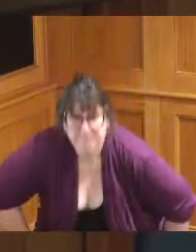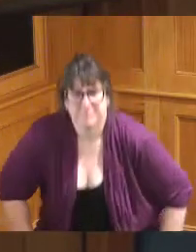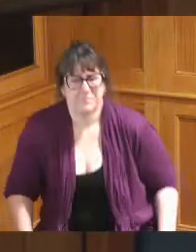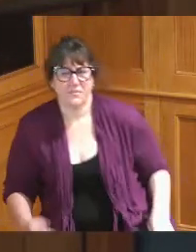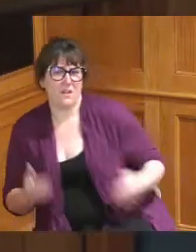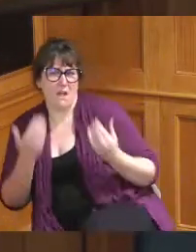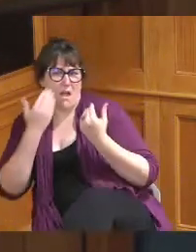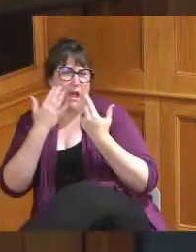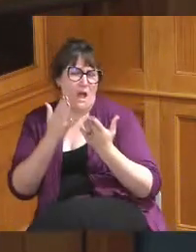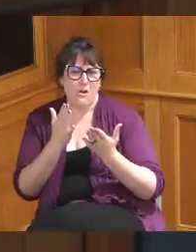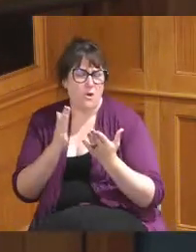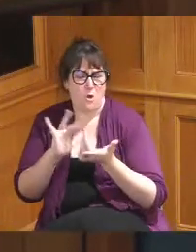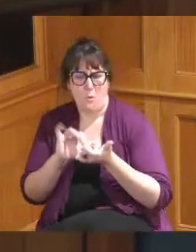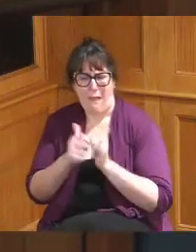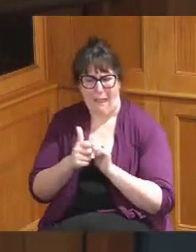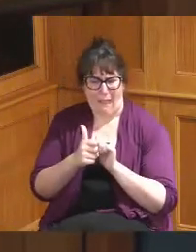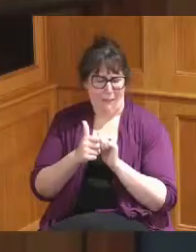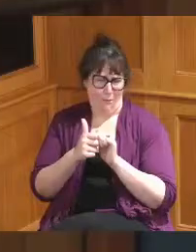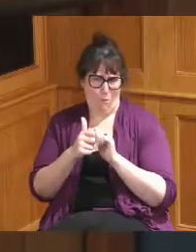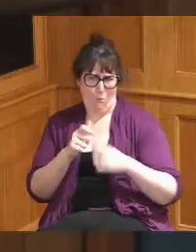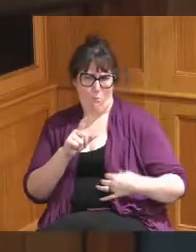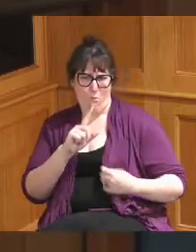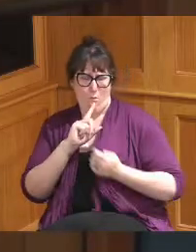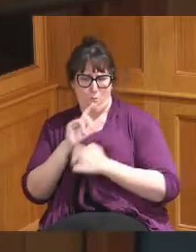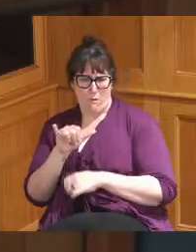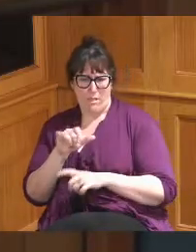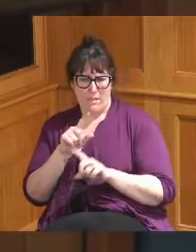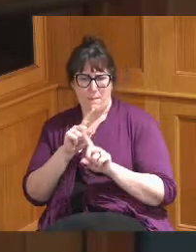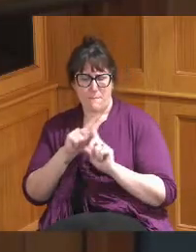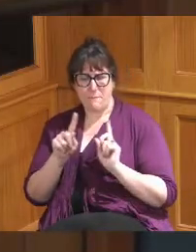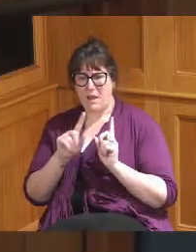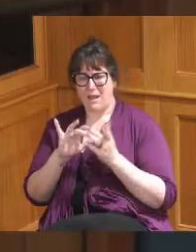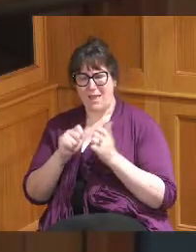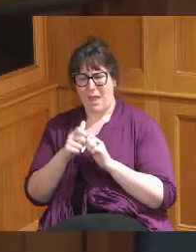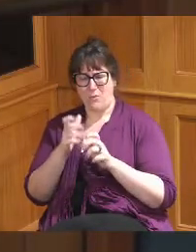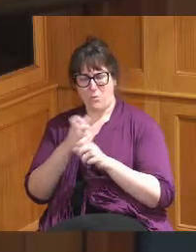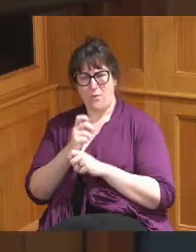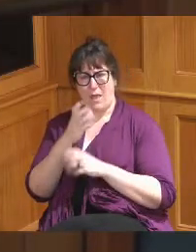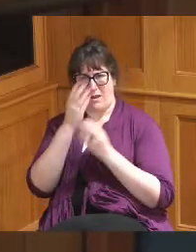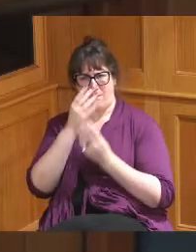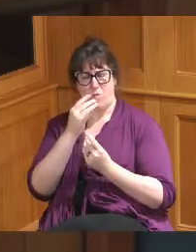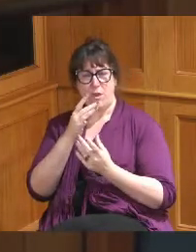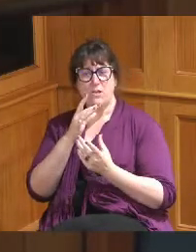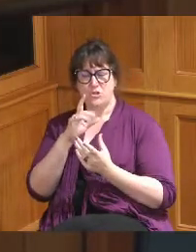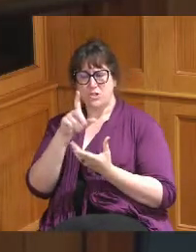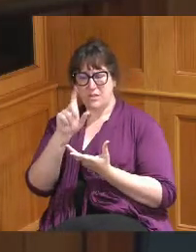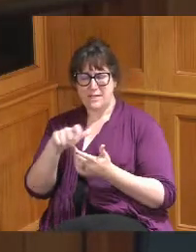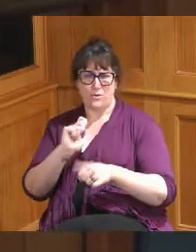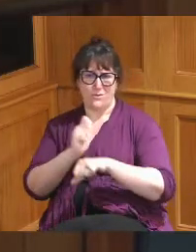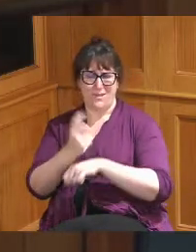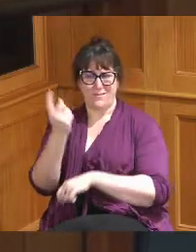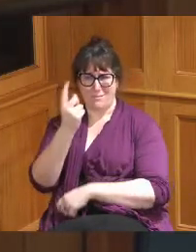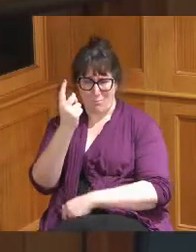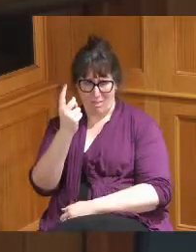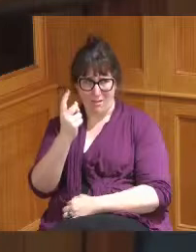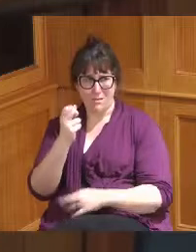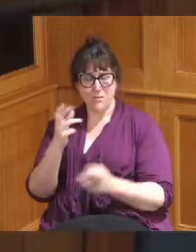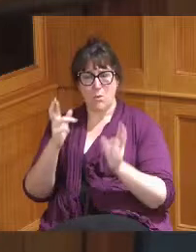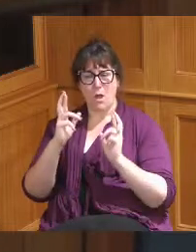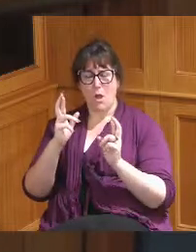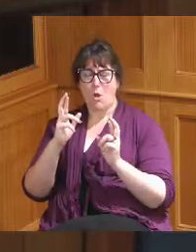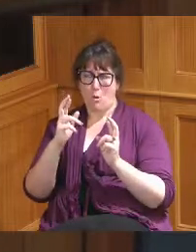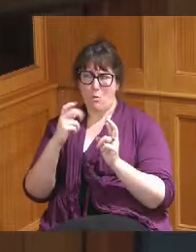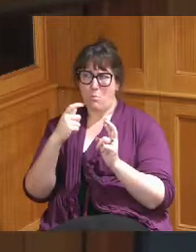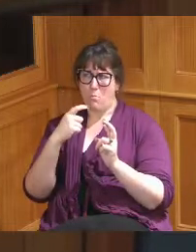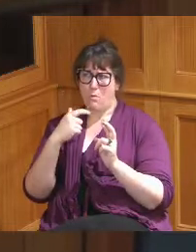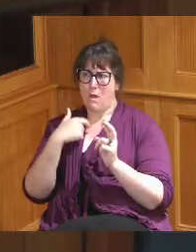all platforms that how you get your information. And so I would hope that that's something I'd like